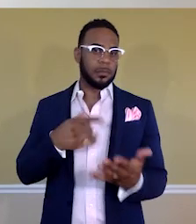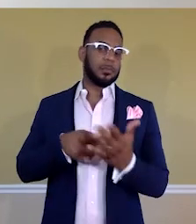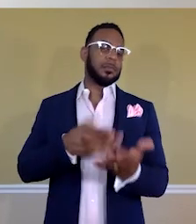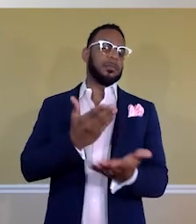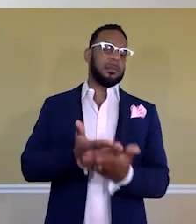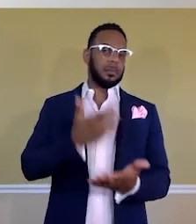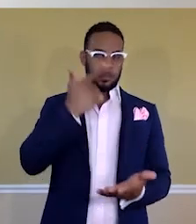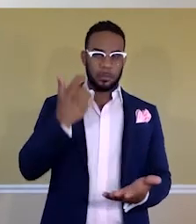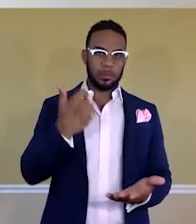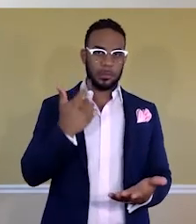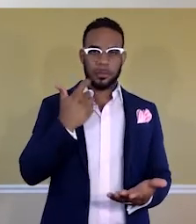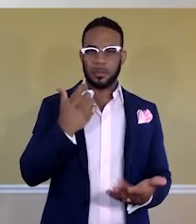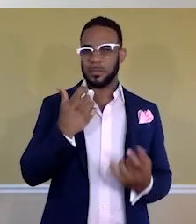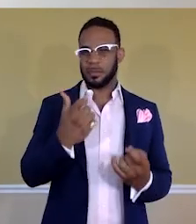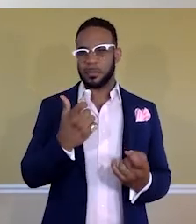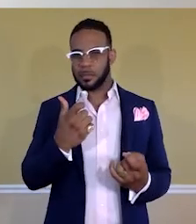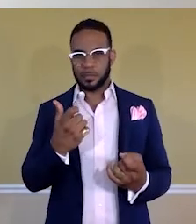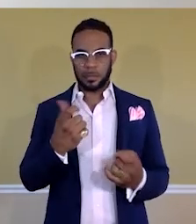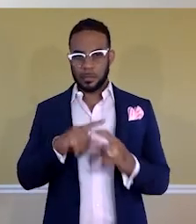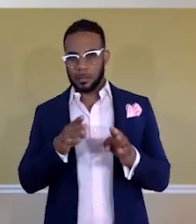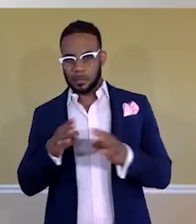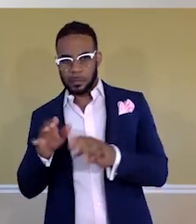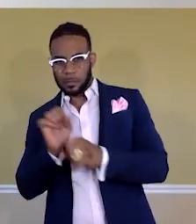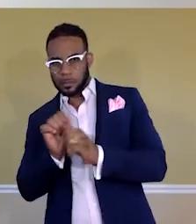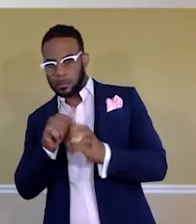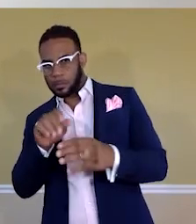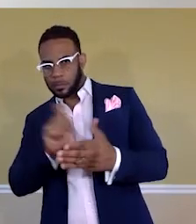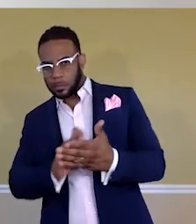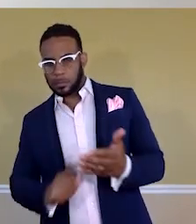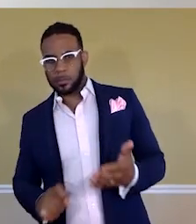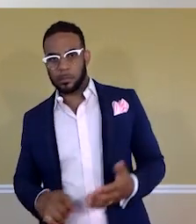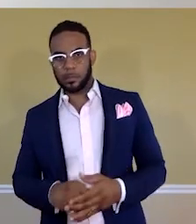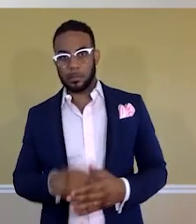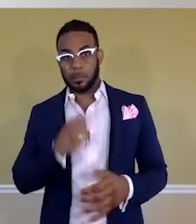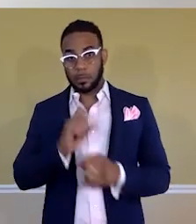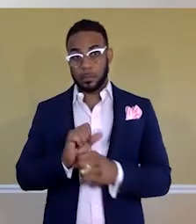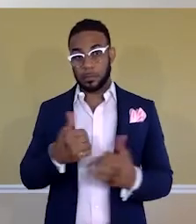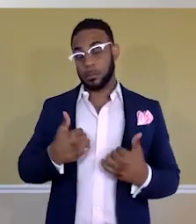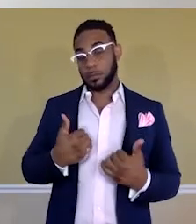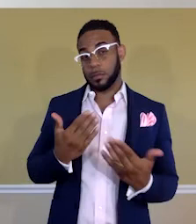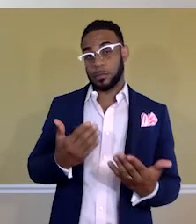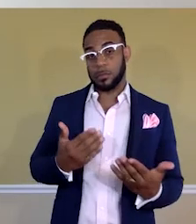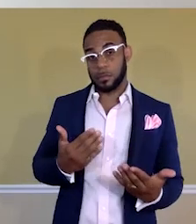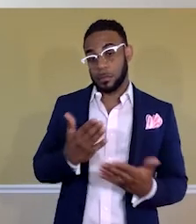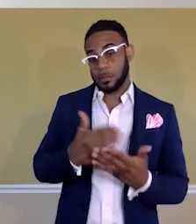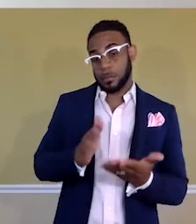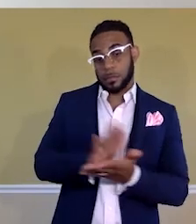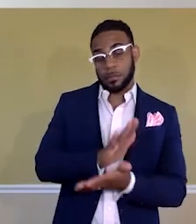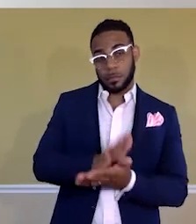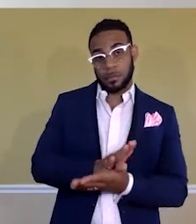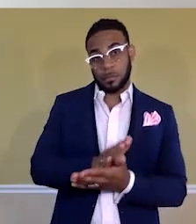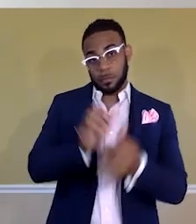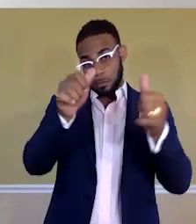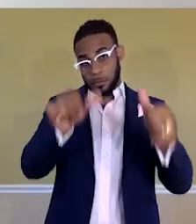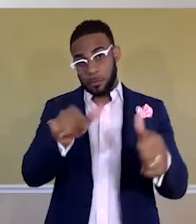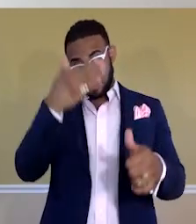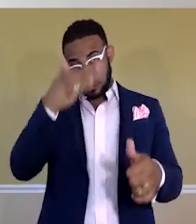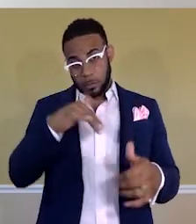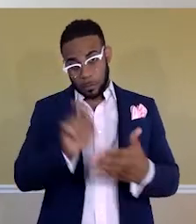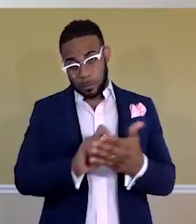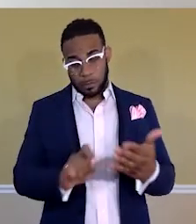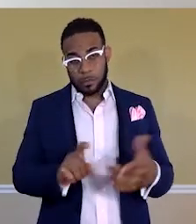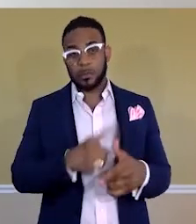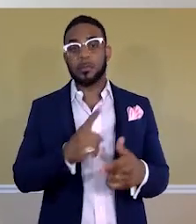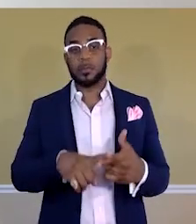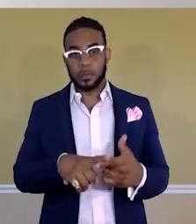this because just different dynamic ways you can work with your journal. I actually have a piece of paper taped to the front of my journal,